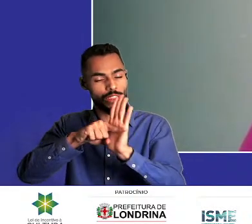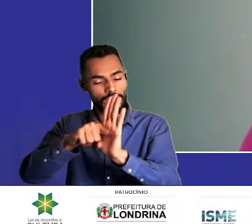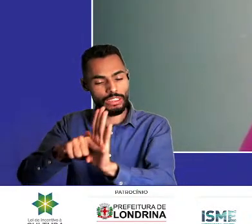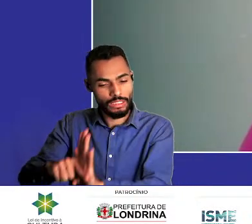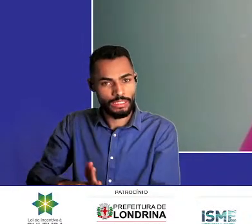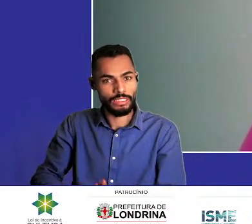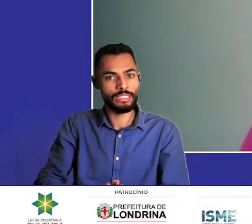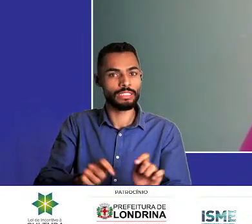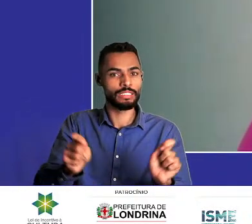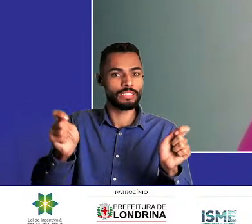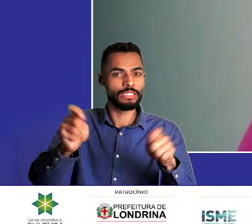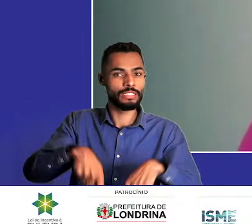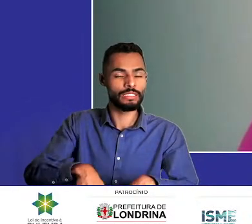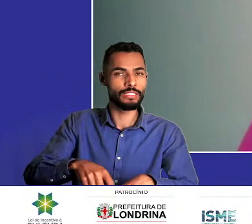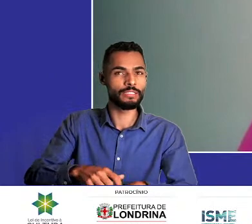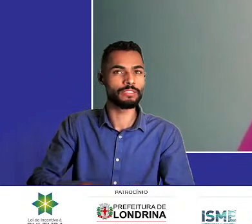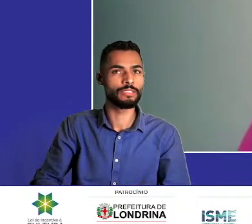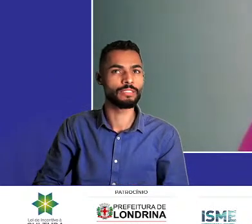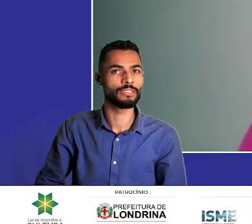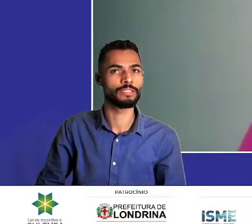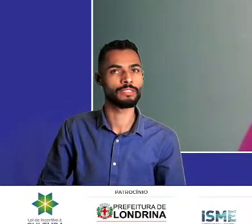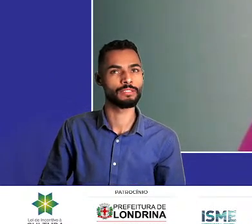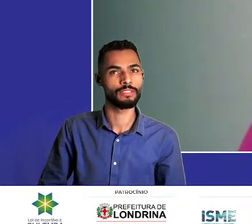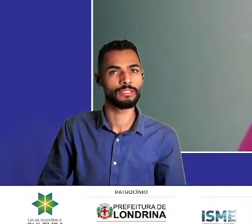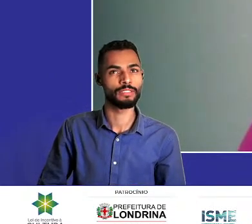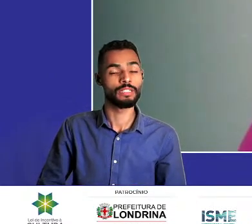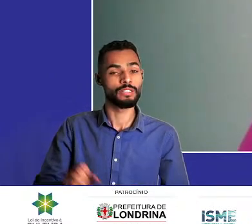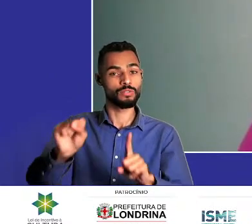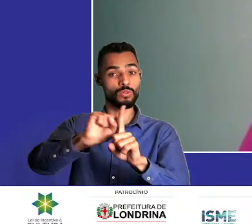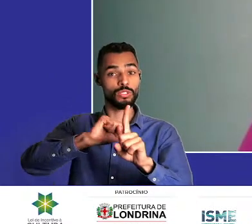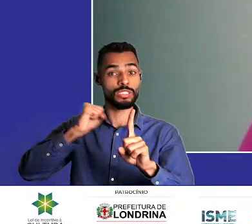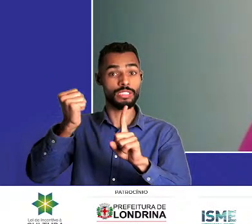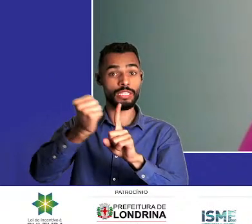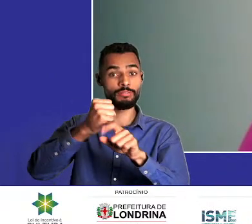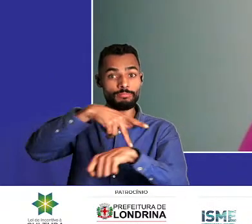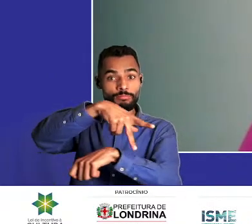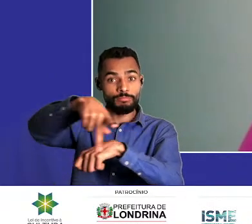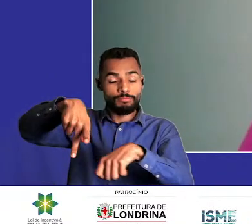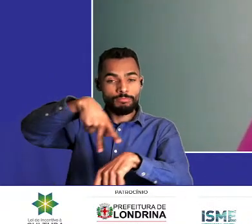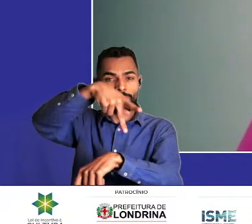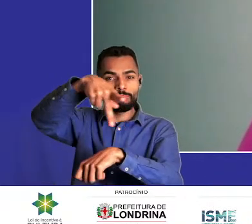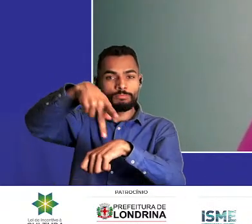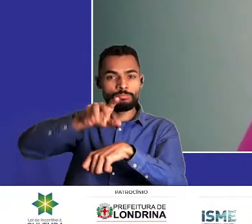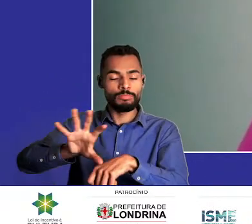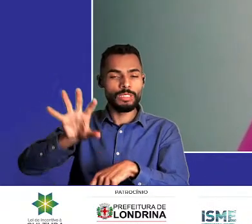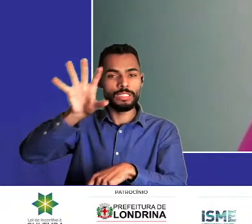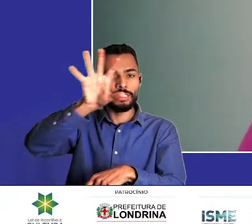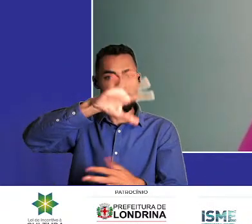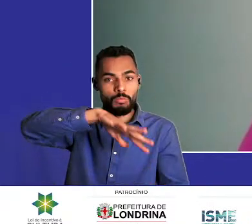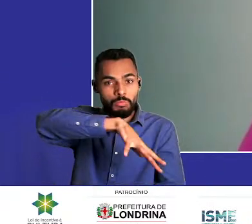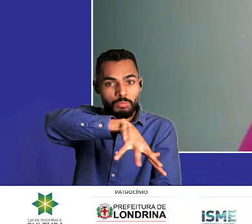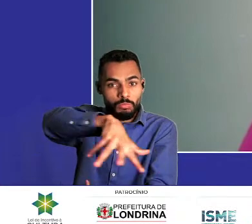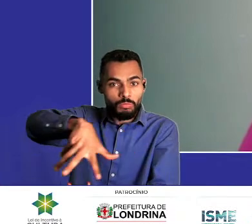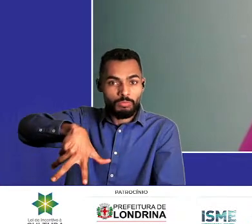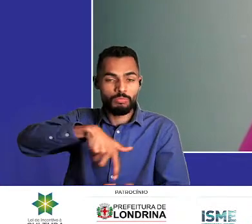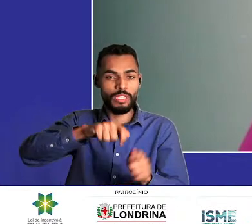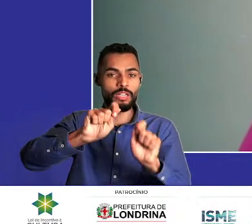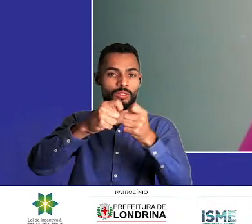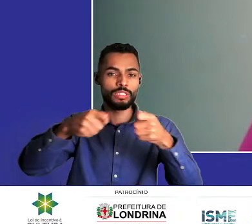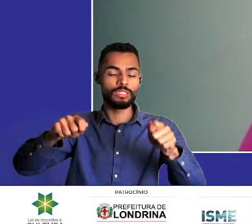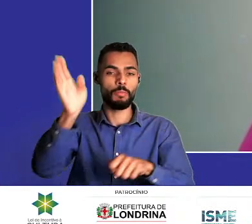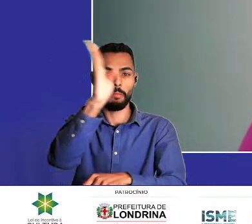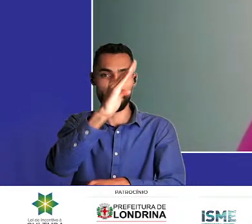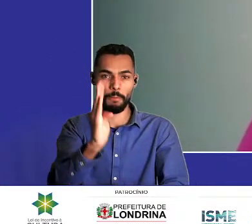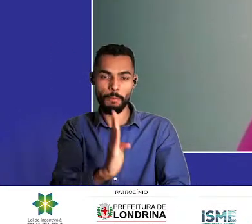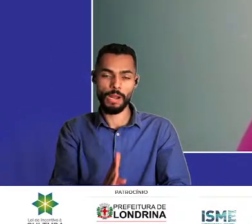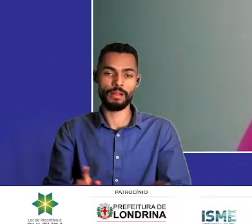Music Education, Brazilian Association of Music Education, State University of